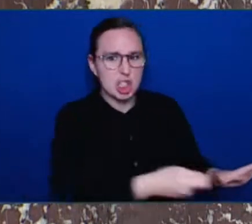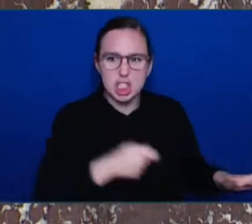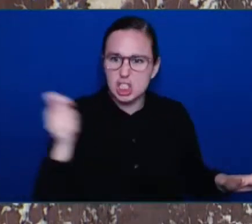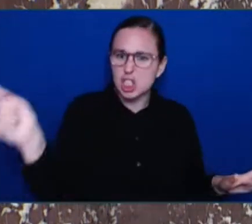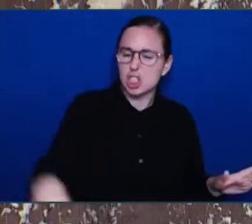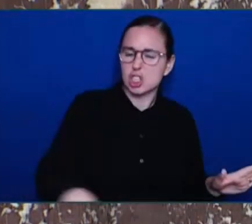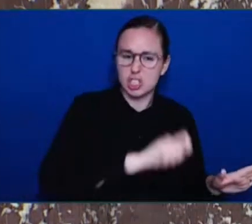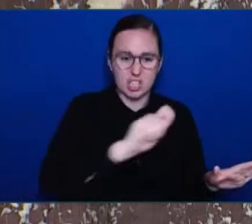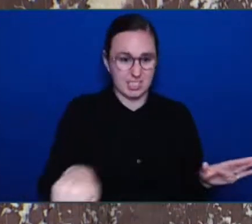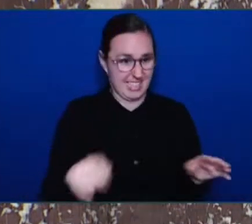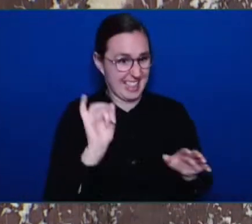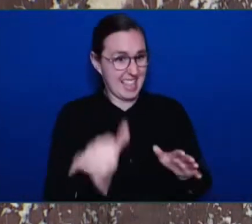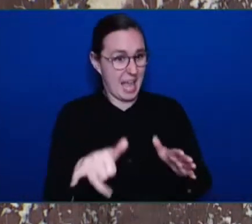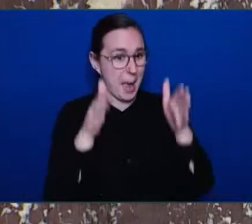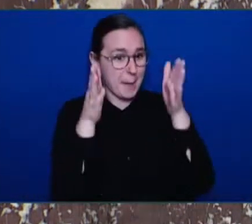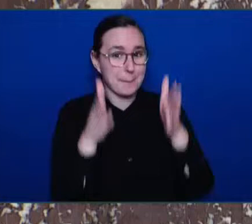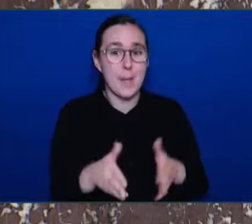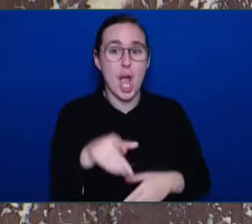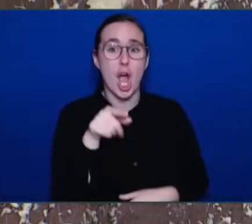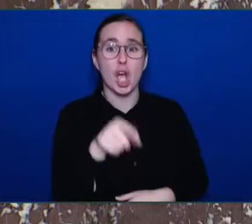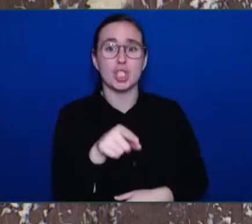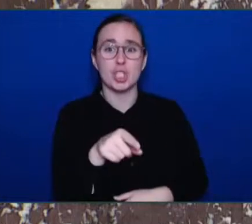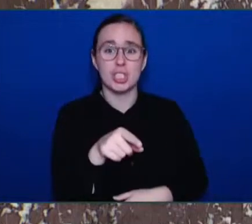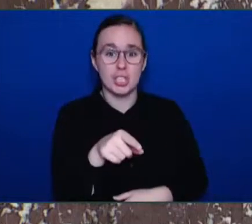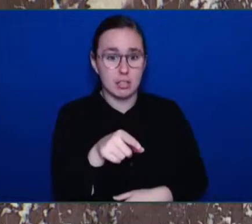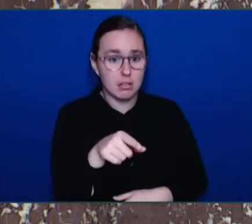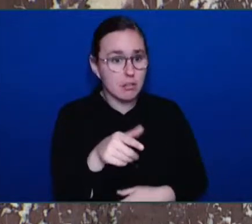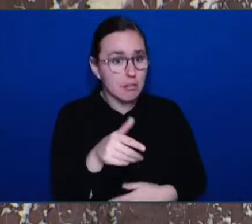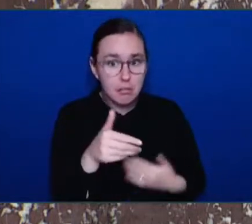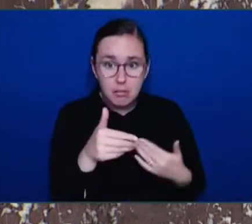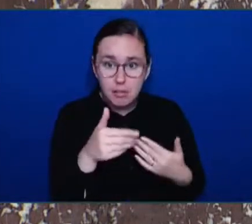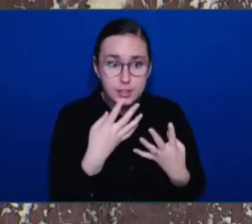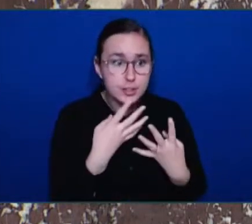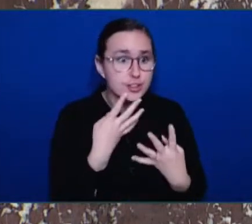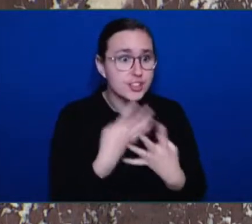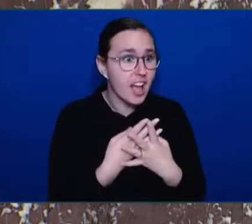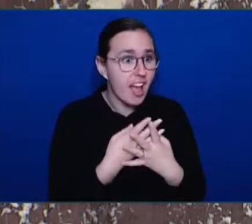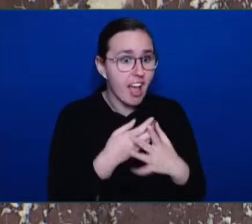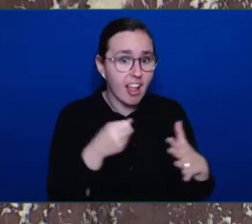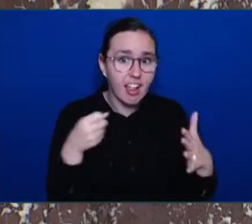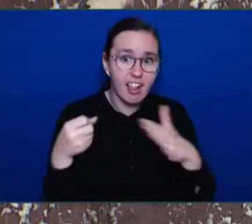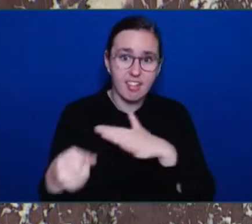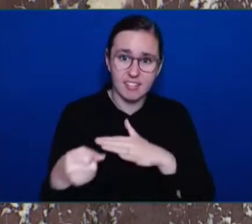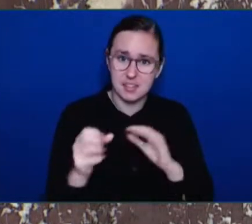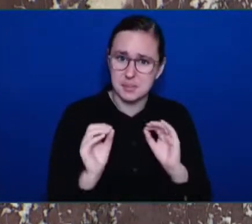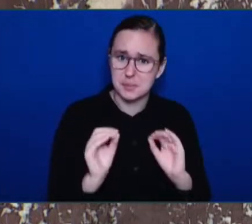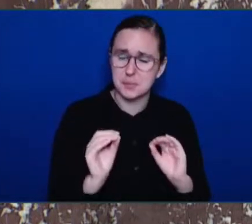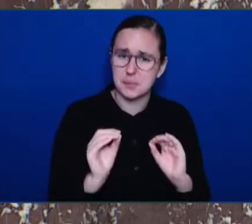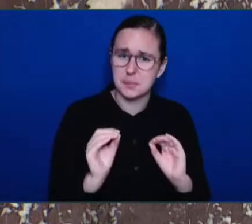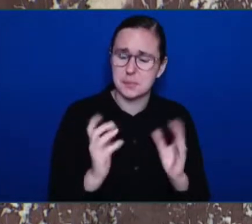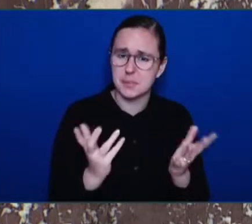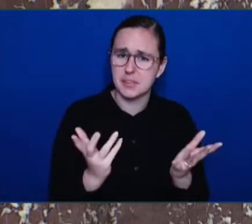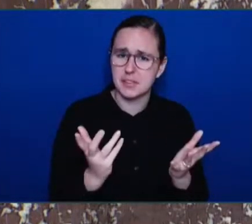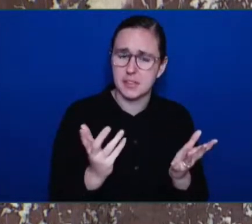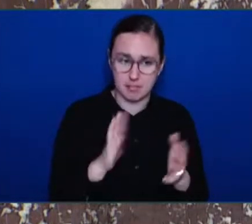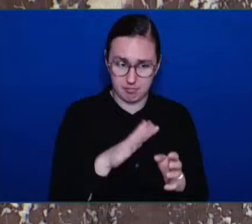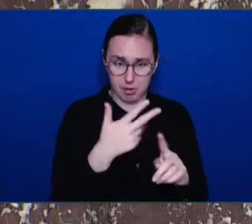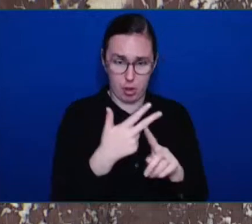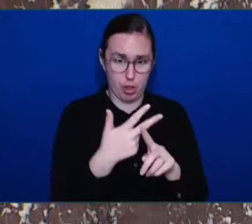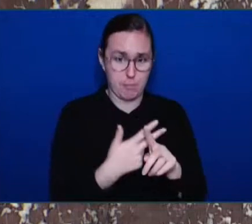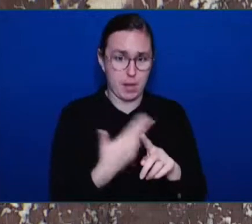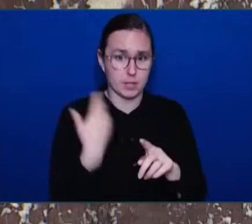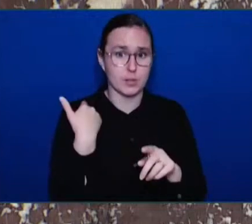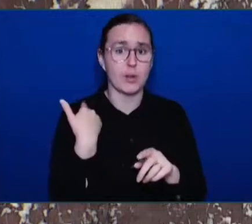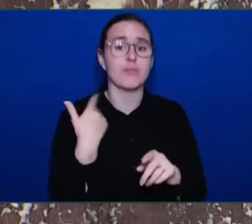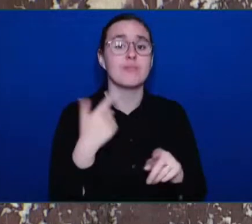time, Mr. Speaker. 3 months ago, he was found guilty of theft and served only 1 day in jail. In May, he